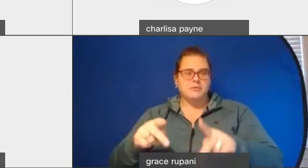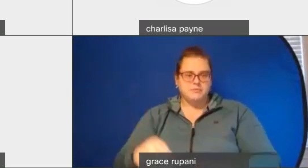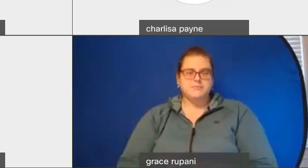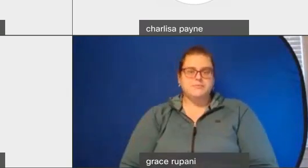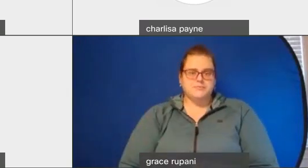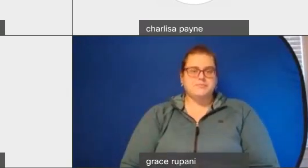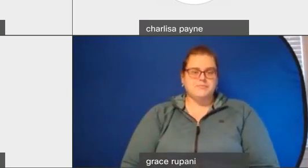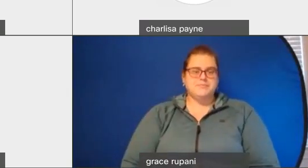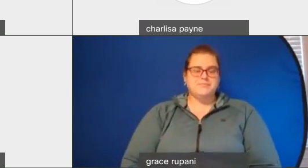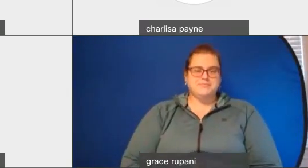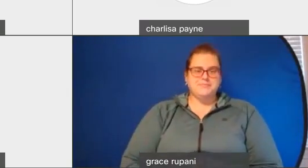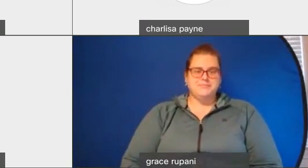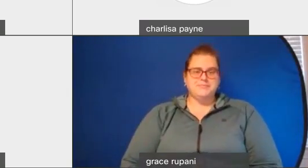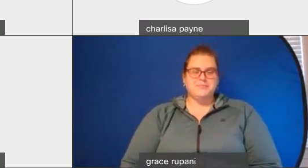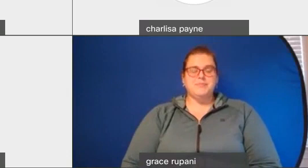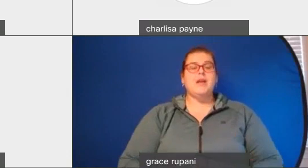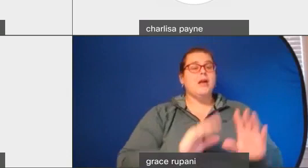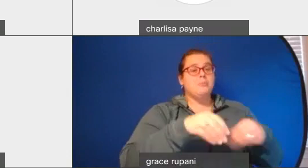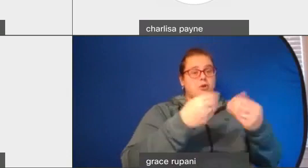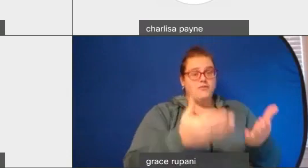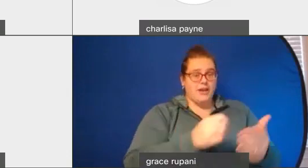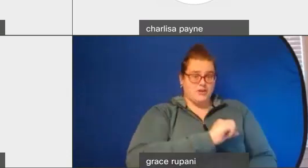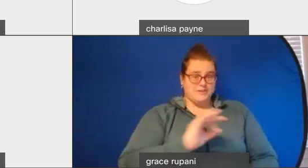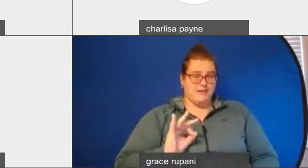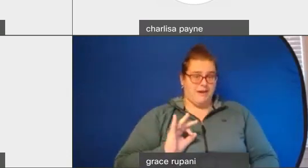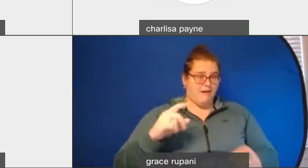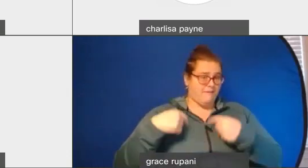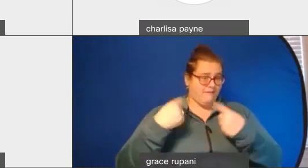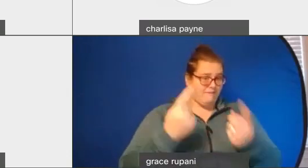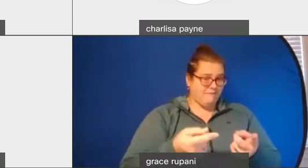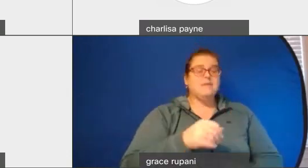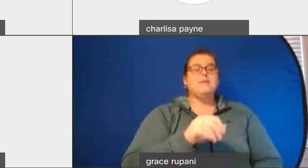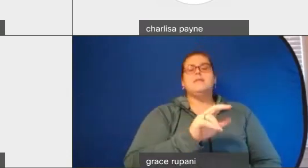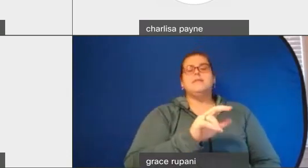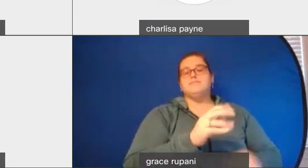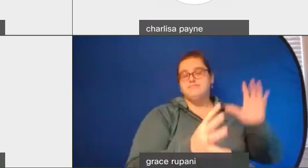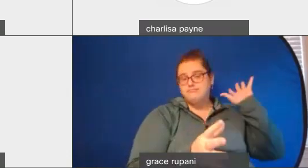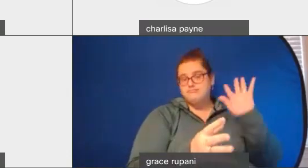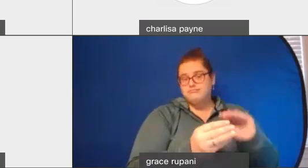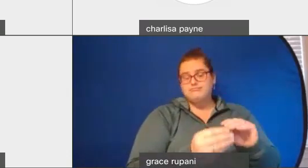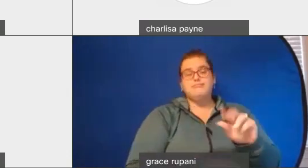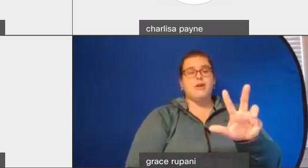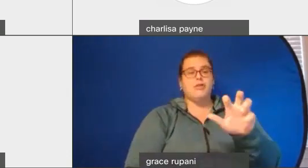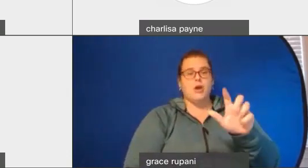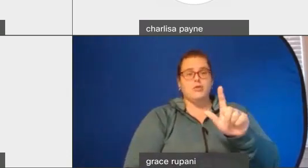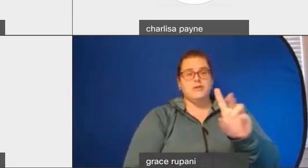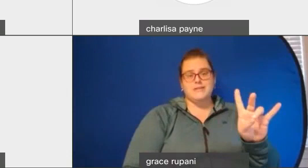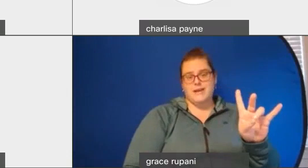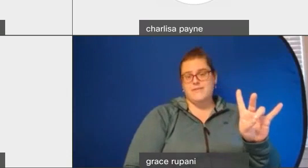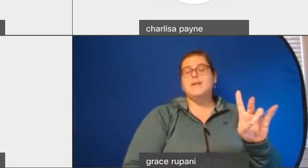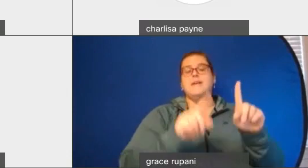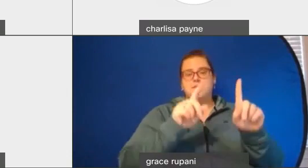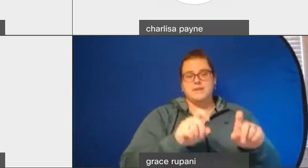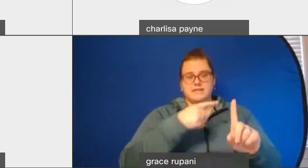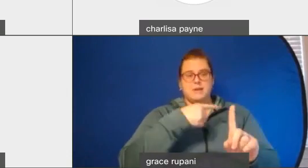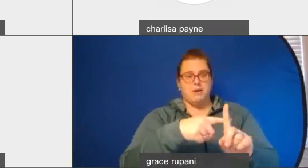Amongst provider staff, to date, 327 people have tested positive, and that includes 29